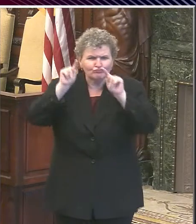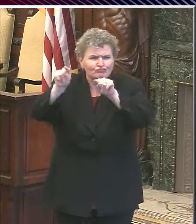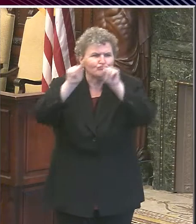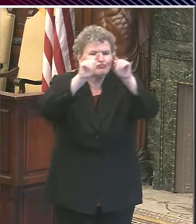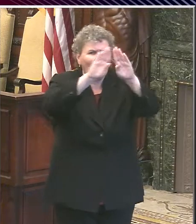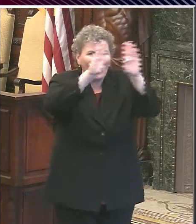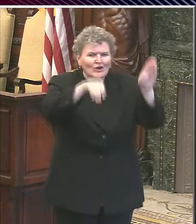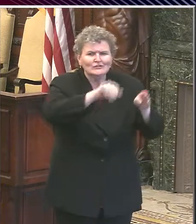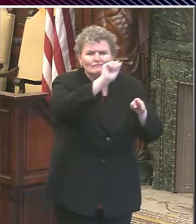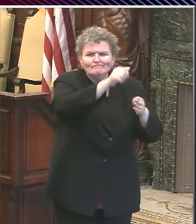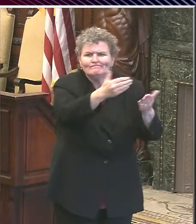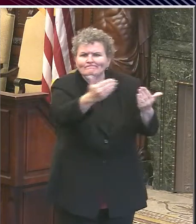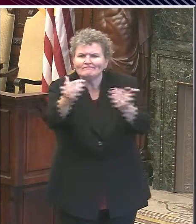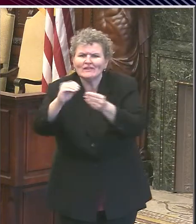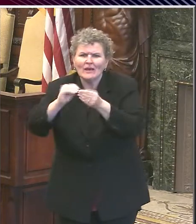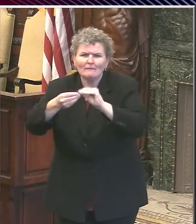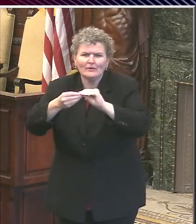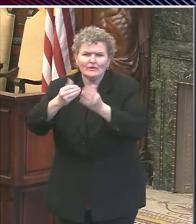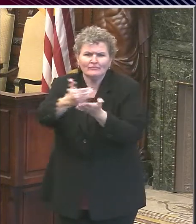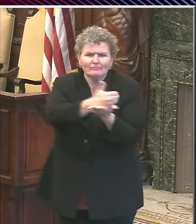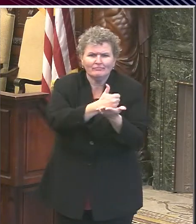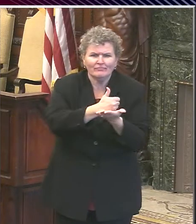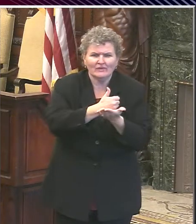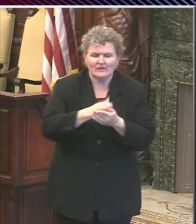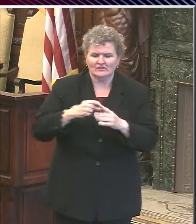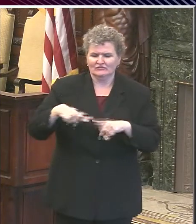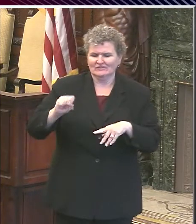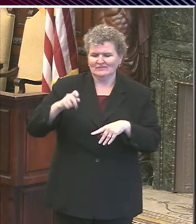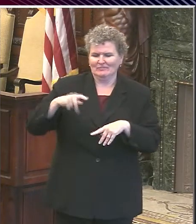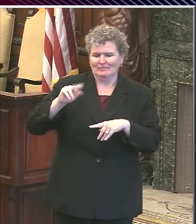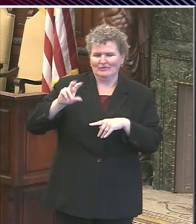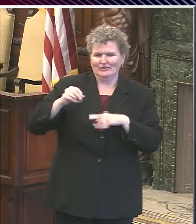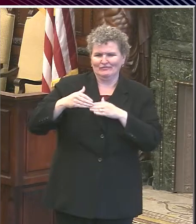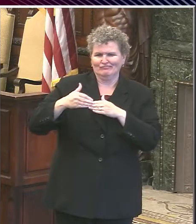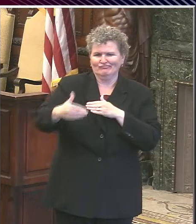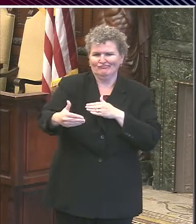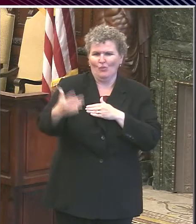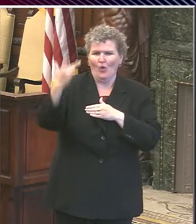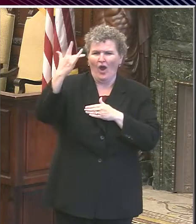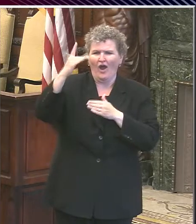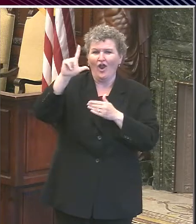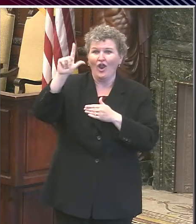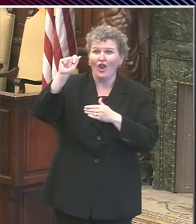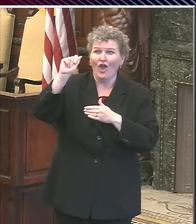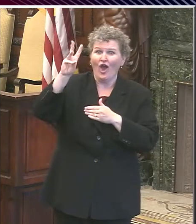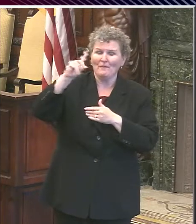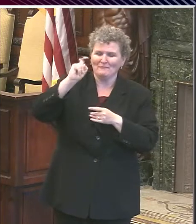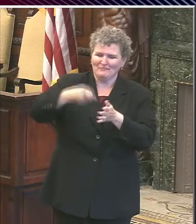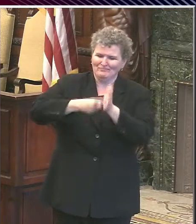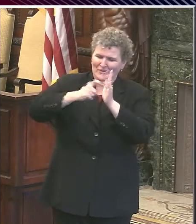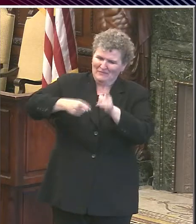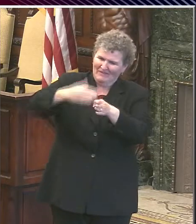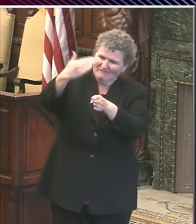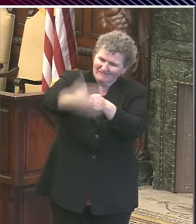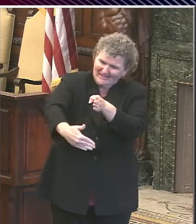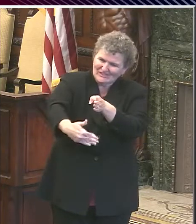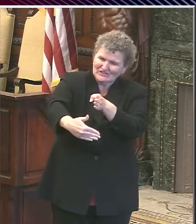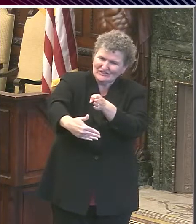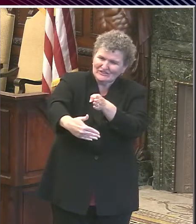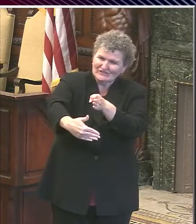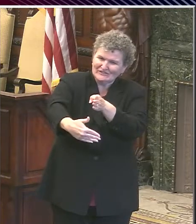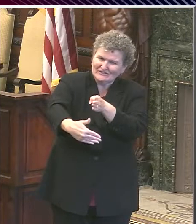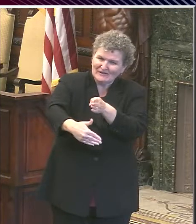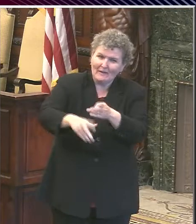30th to comply with the statutory deadline of December 31st, 2020. If Philadelphia residents have not yet completed the